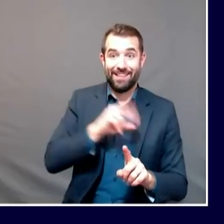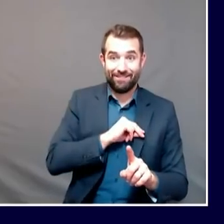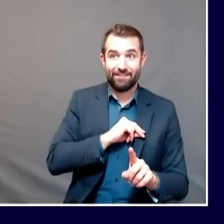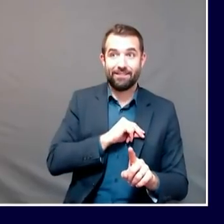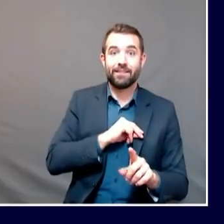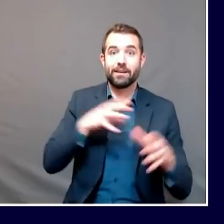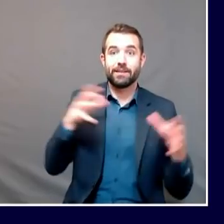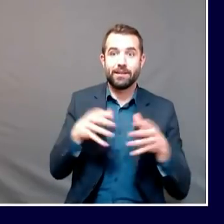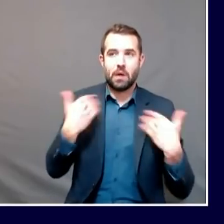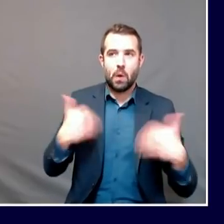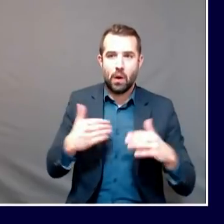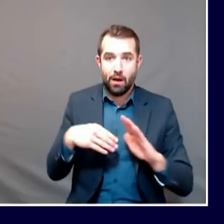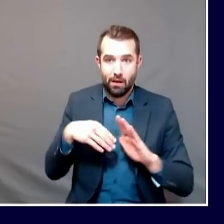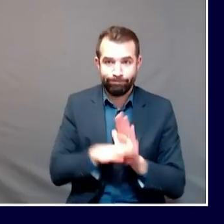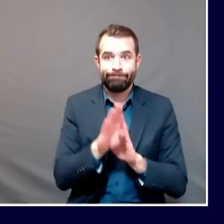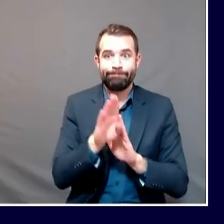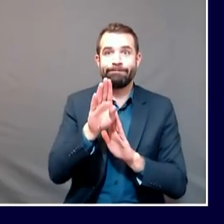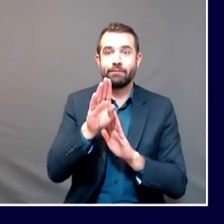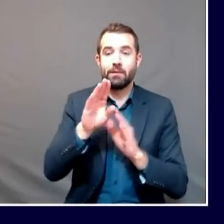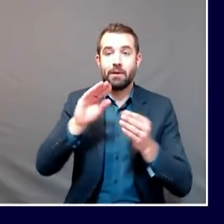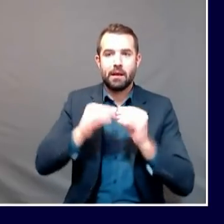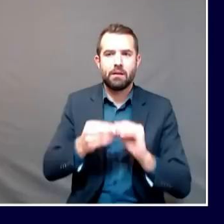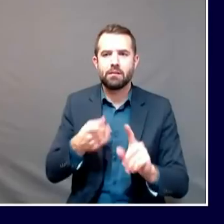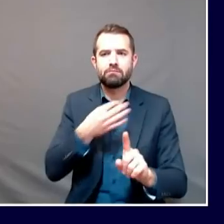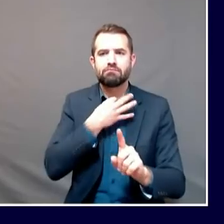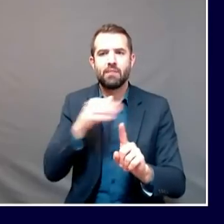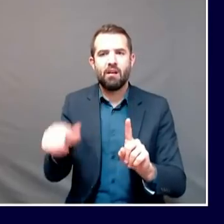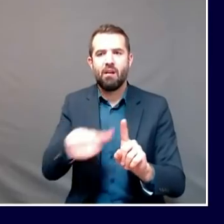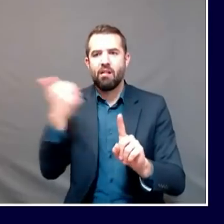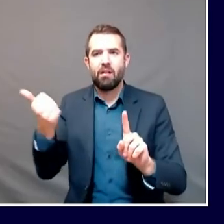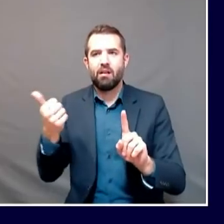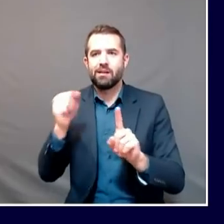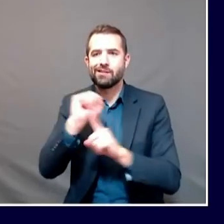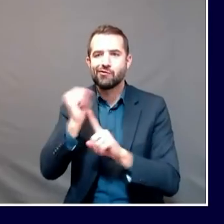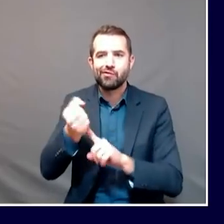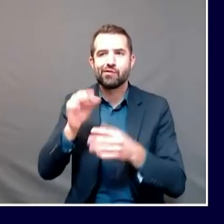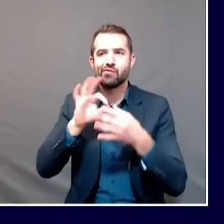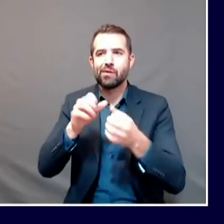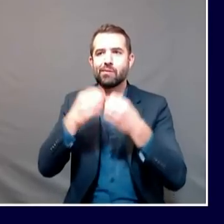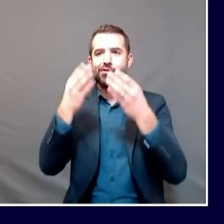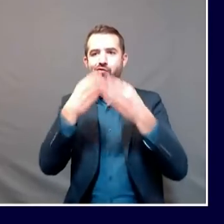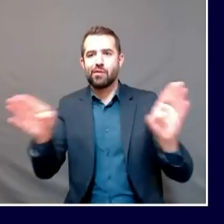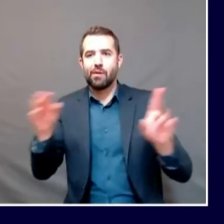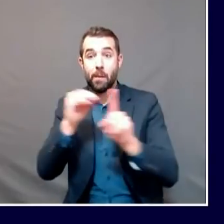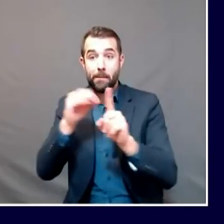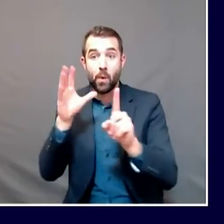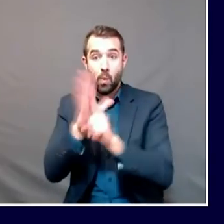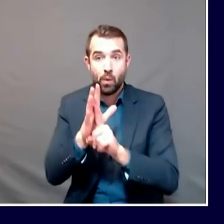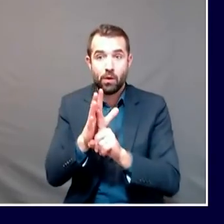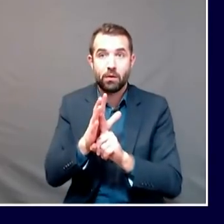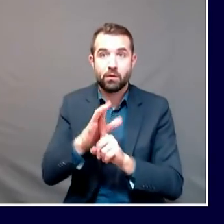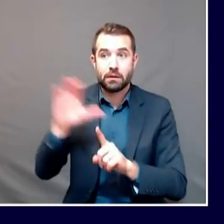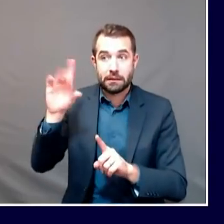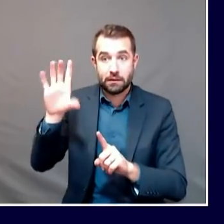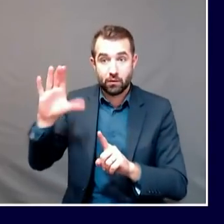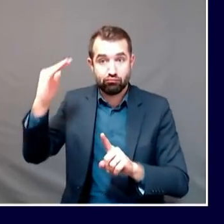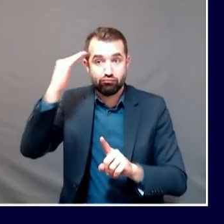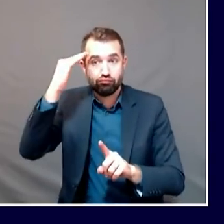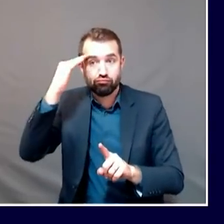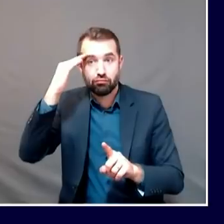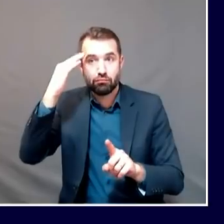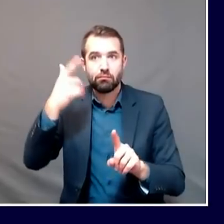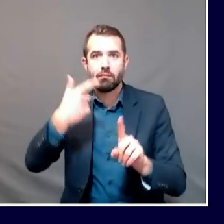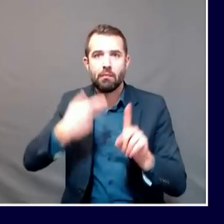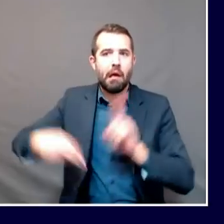terms of public exposure that CDC has seen that are higher risk than others in terms of